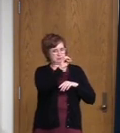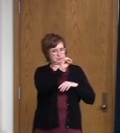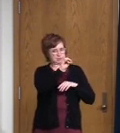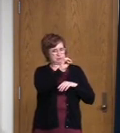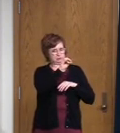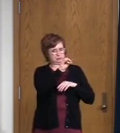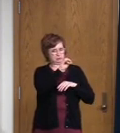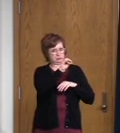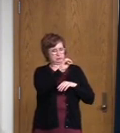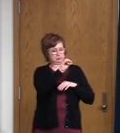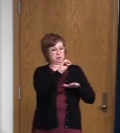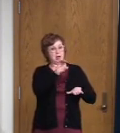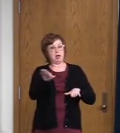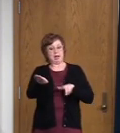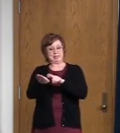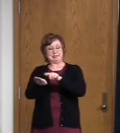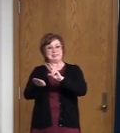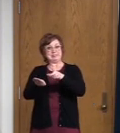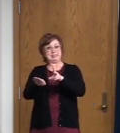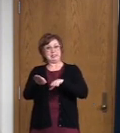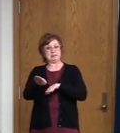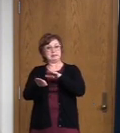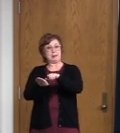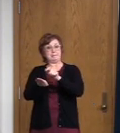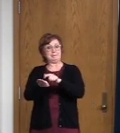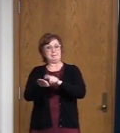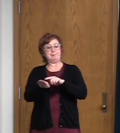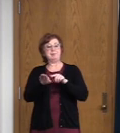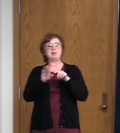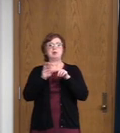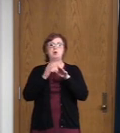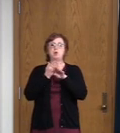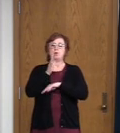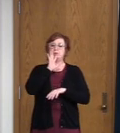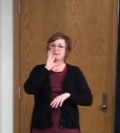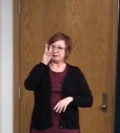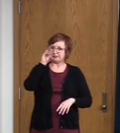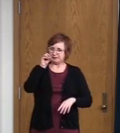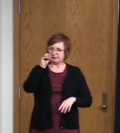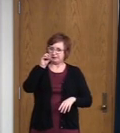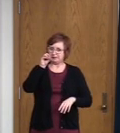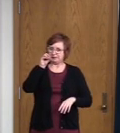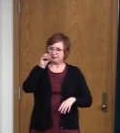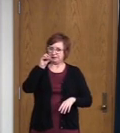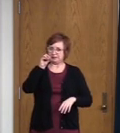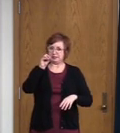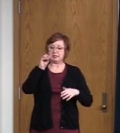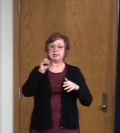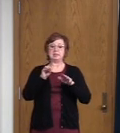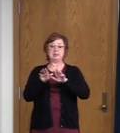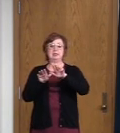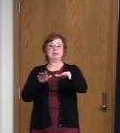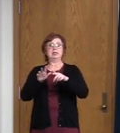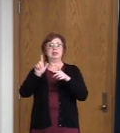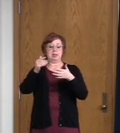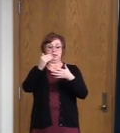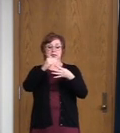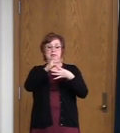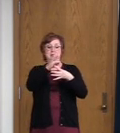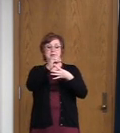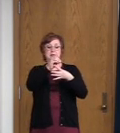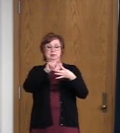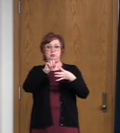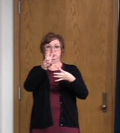70. In phase 2, we will be vaccinating people over 60, then people over 50, and so